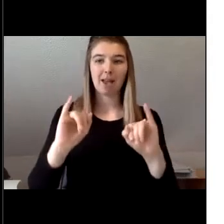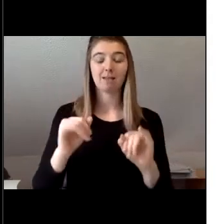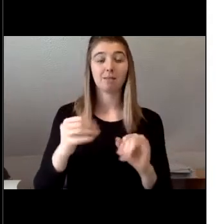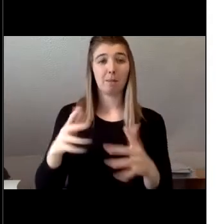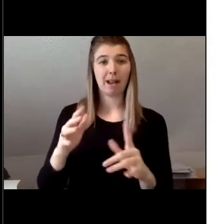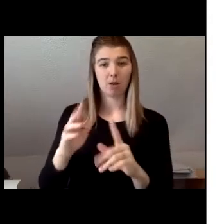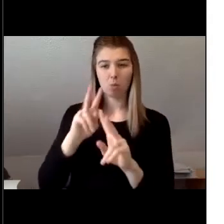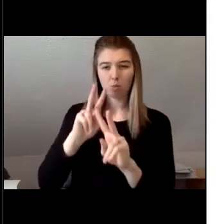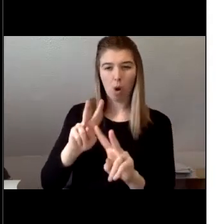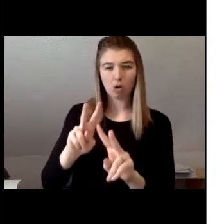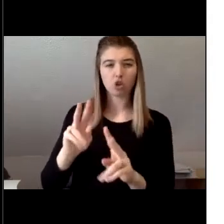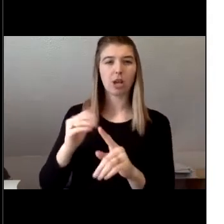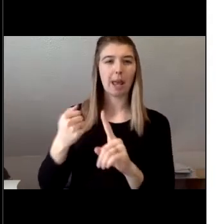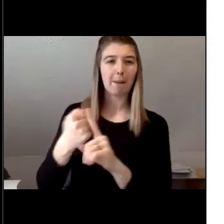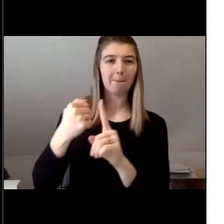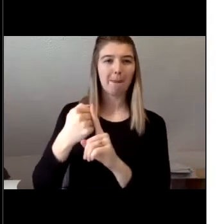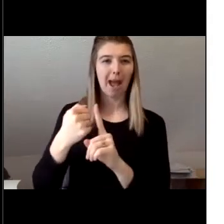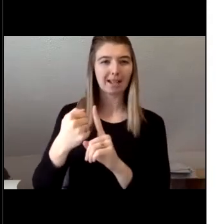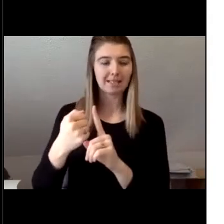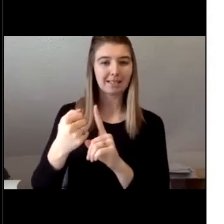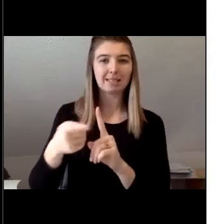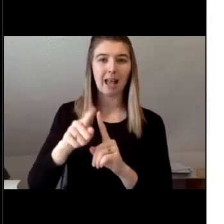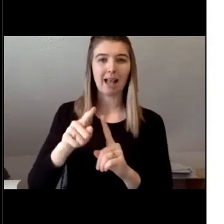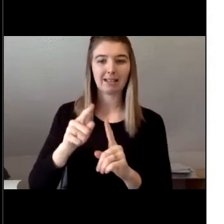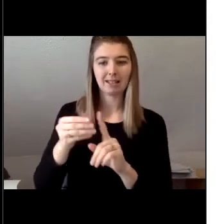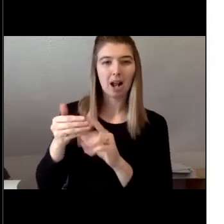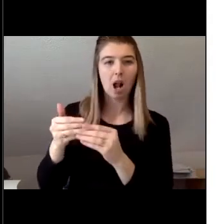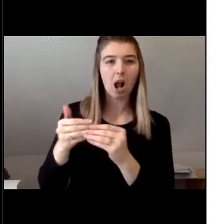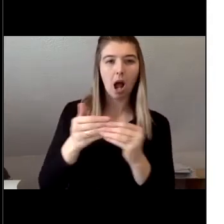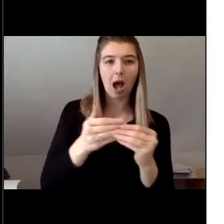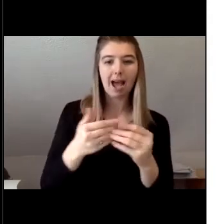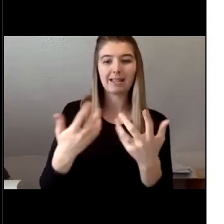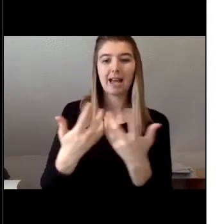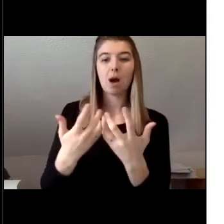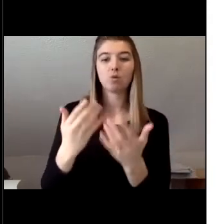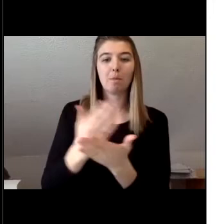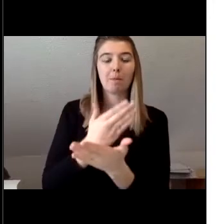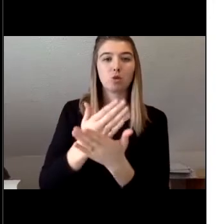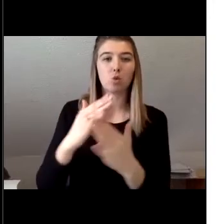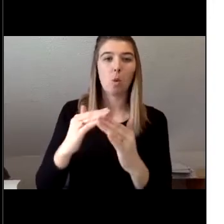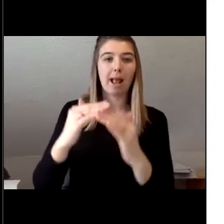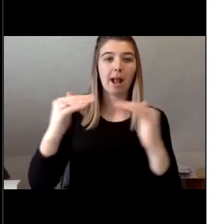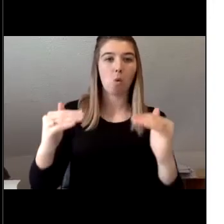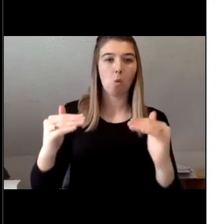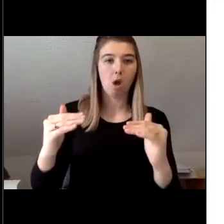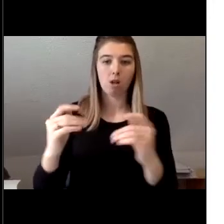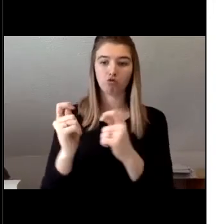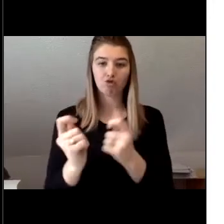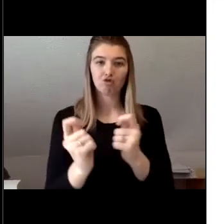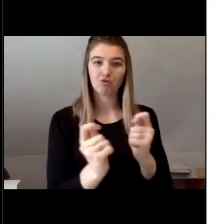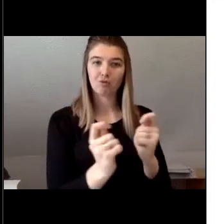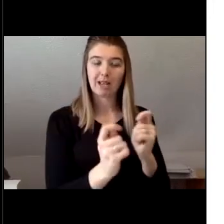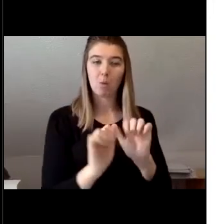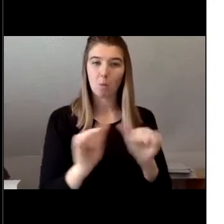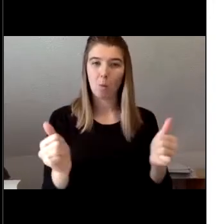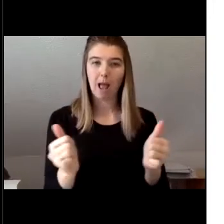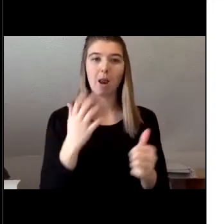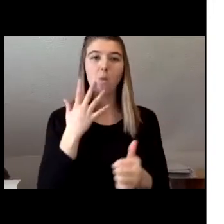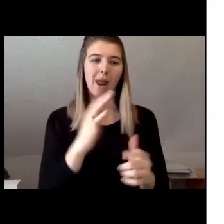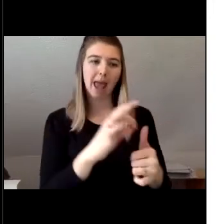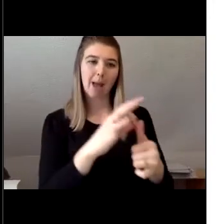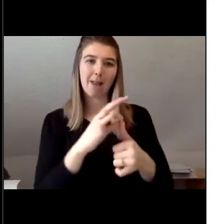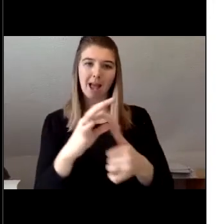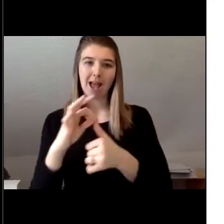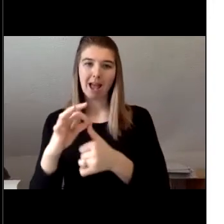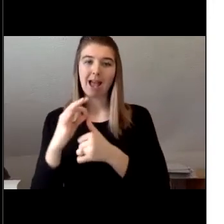reviewers on how to be sure they took an equitable approach to considering these issues when reviewing applications.